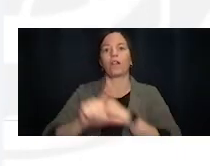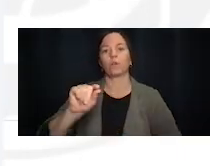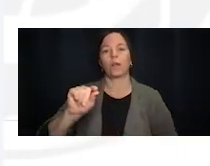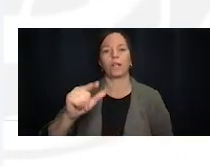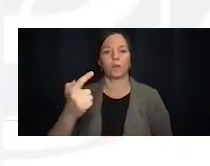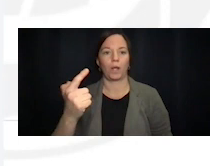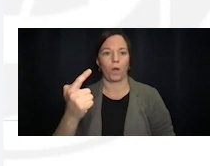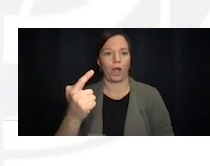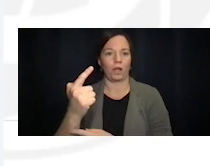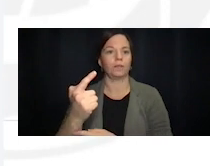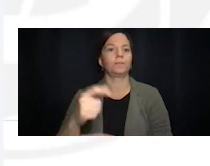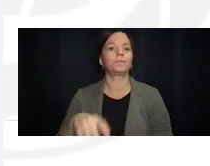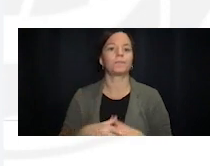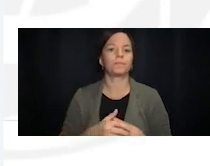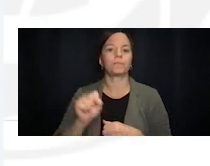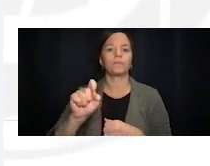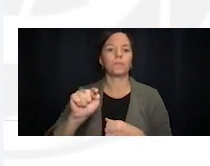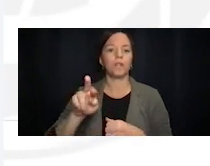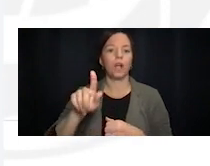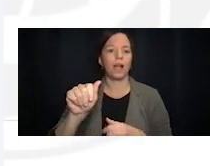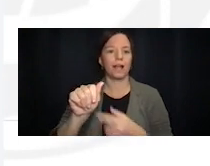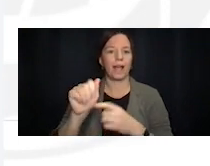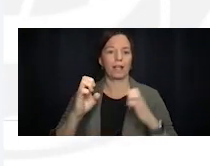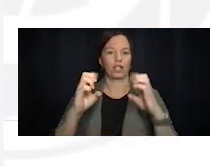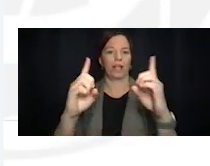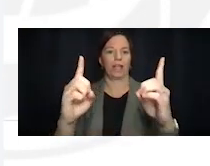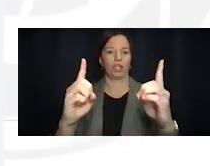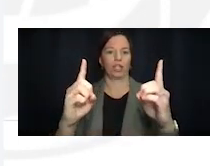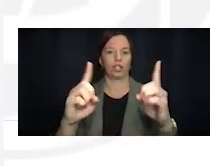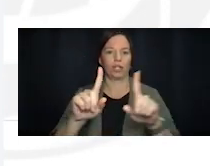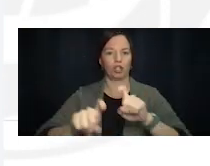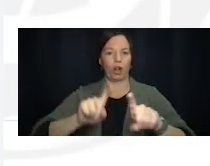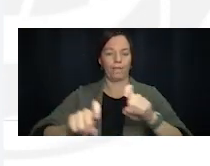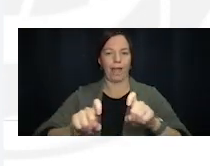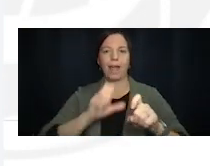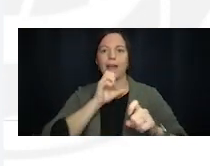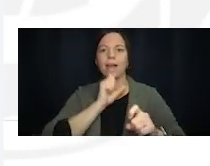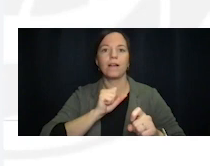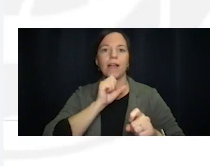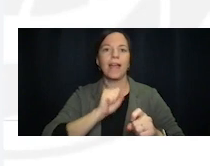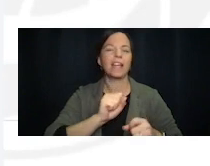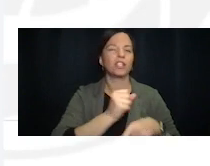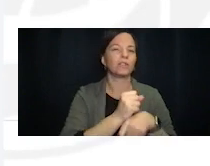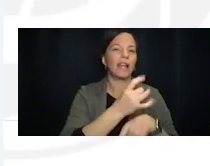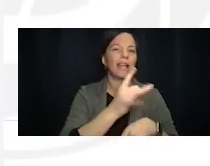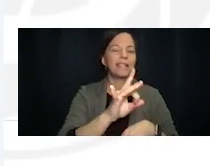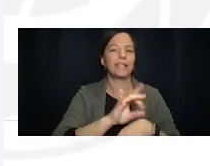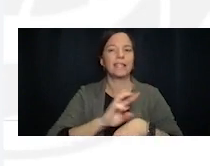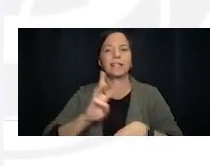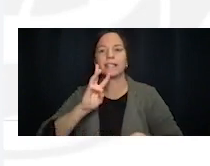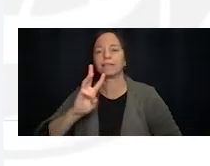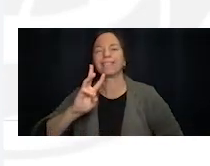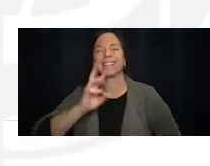Strata Education survey. This was surveying adults between 18 and 65, so a broader range, a little